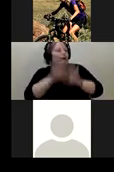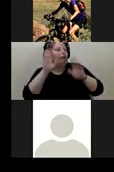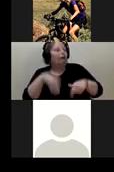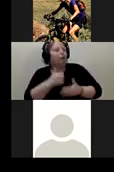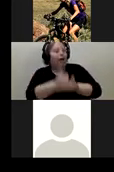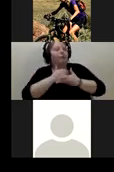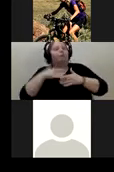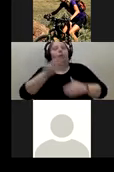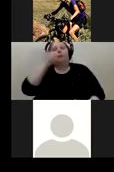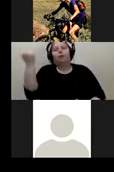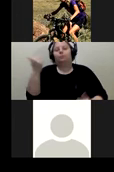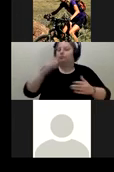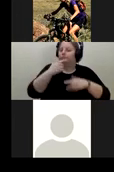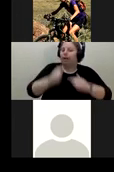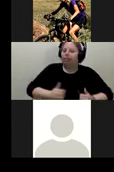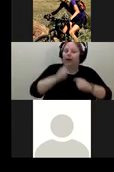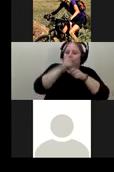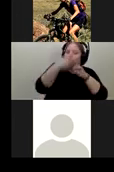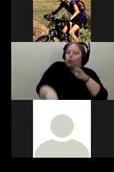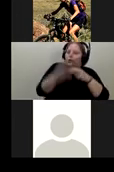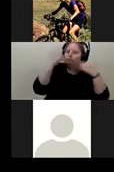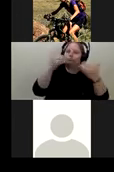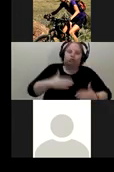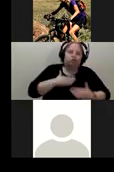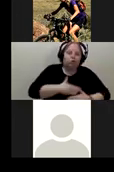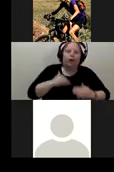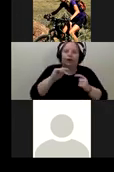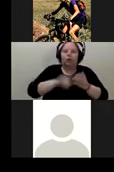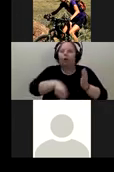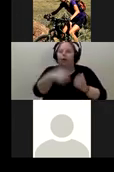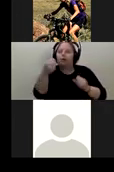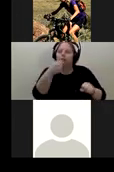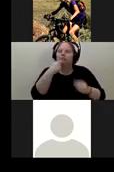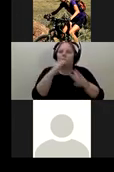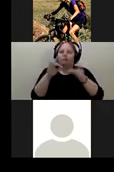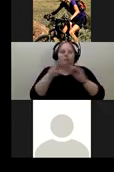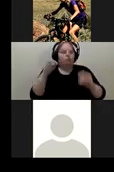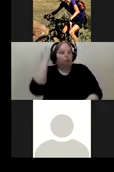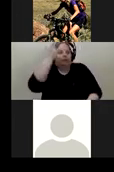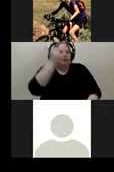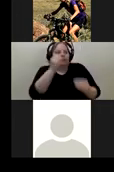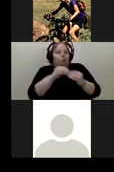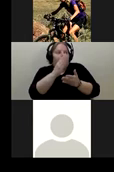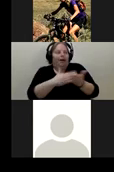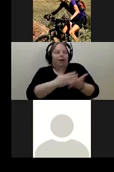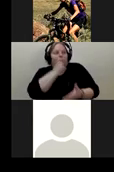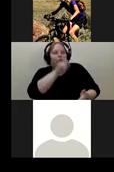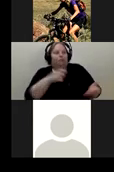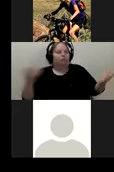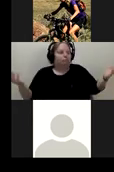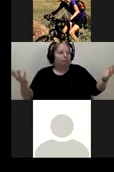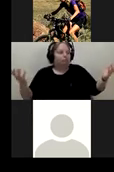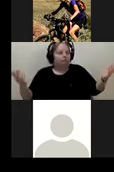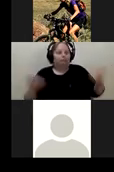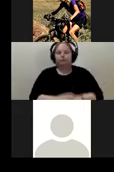enjoy life? Exactly. What else might you say? No reason. Just eat more pie. I just